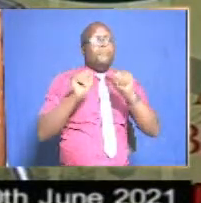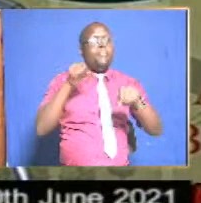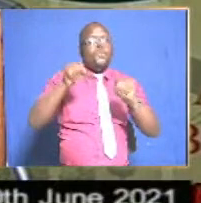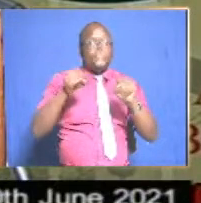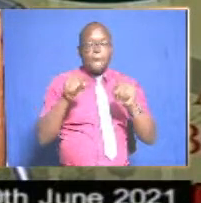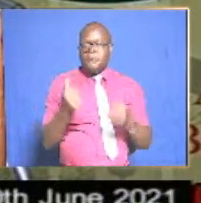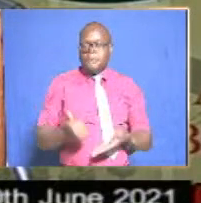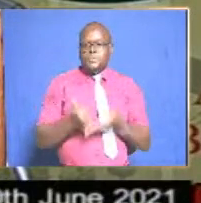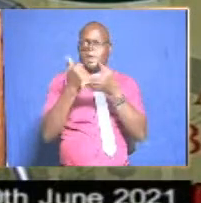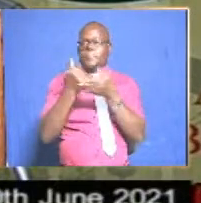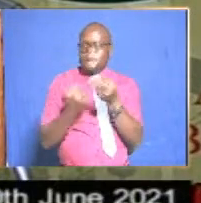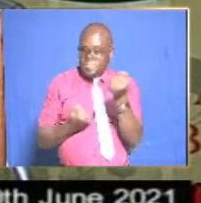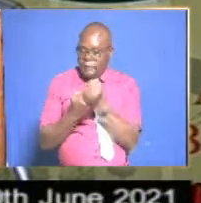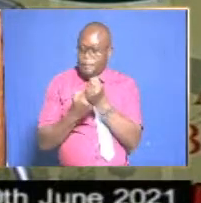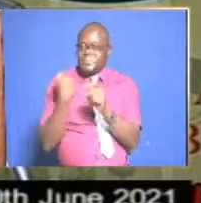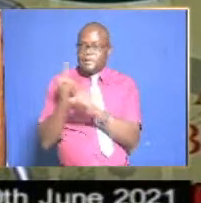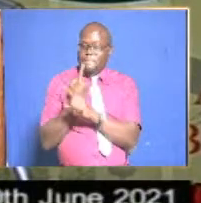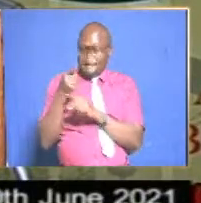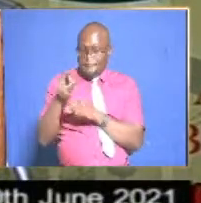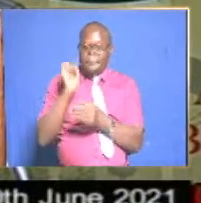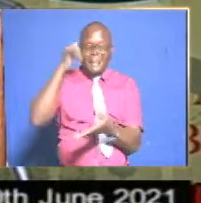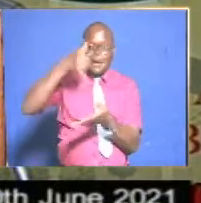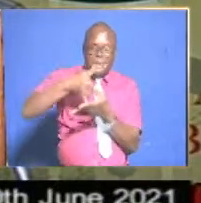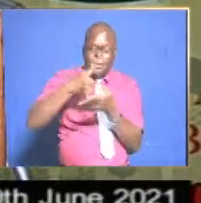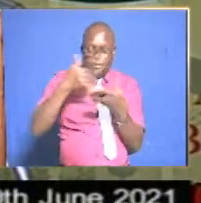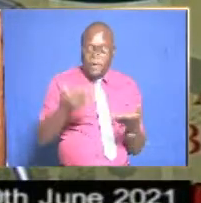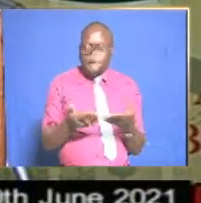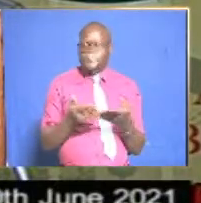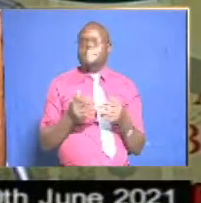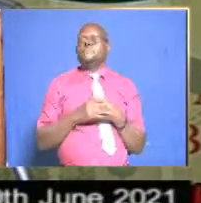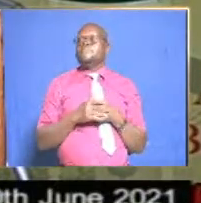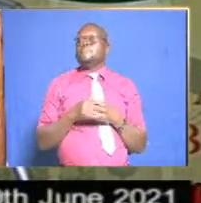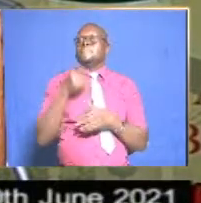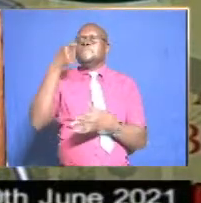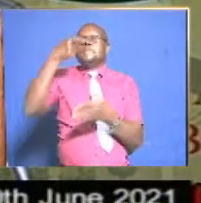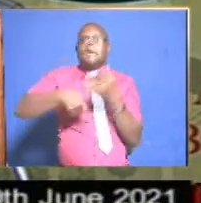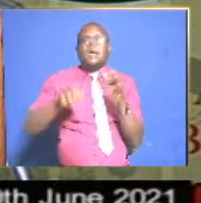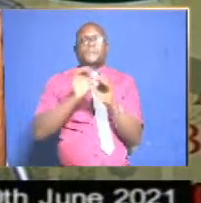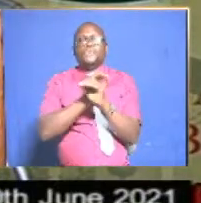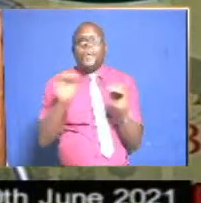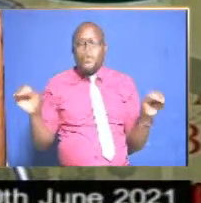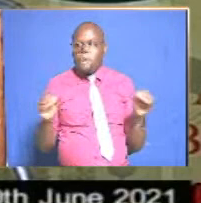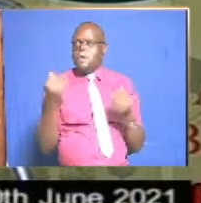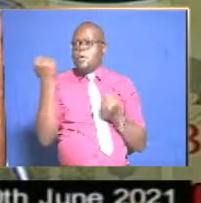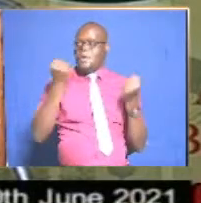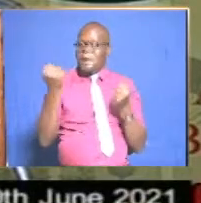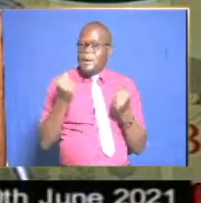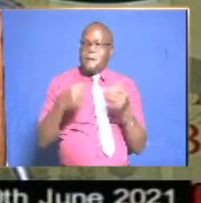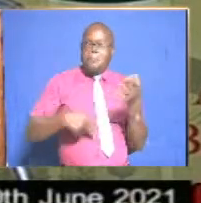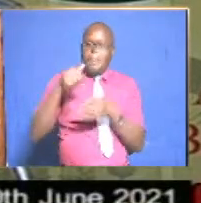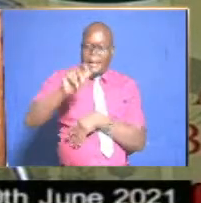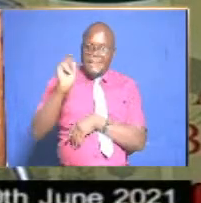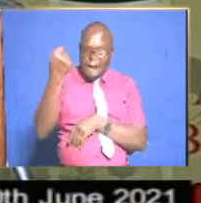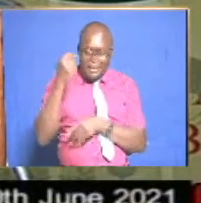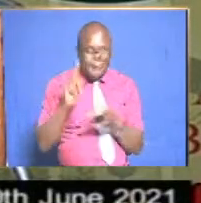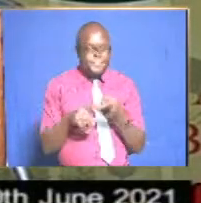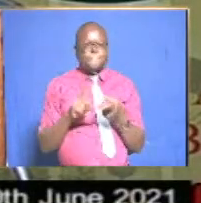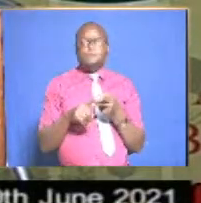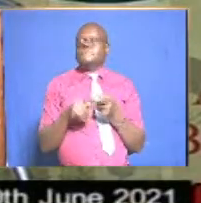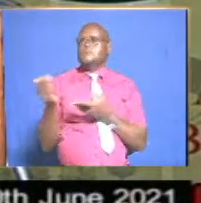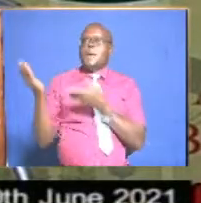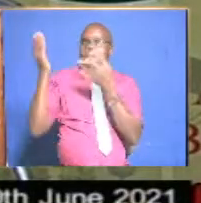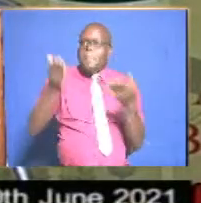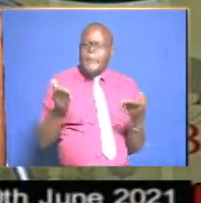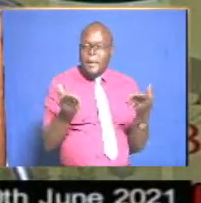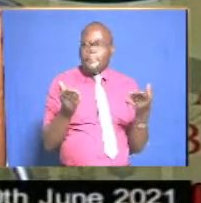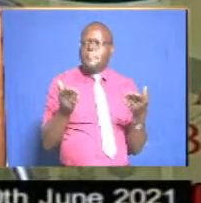tax incentives. This includes removal of excise duty on locally assembled motor vehicles, duty-free importation of